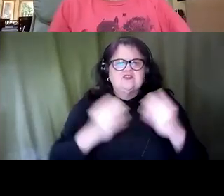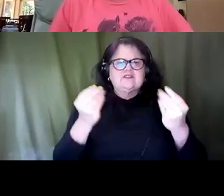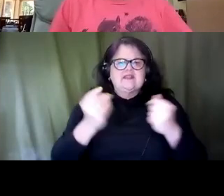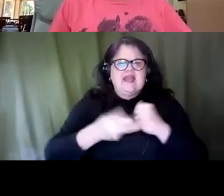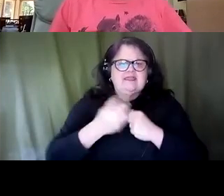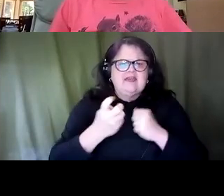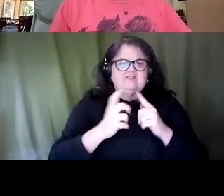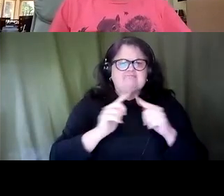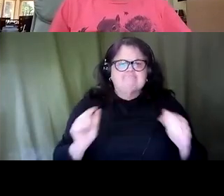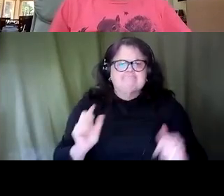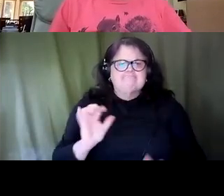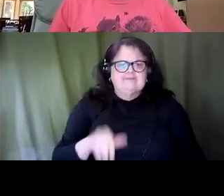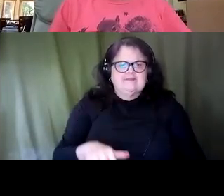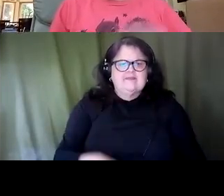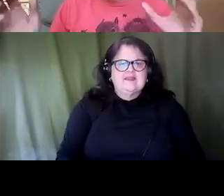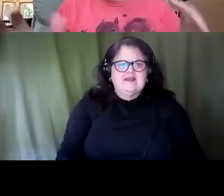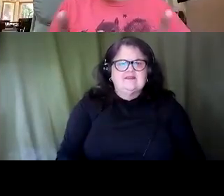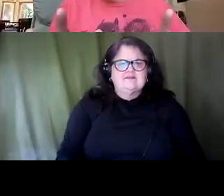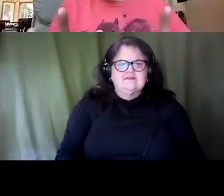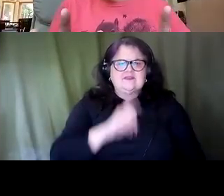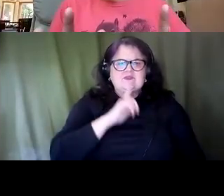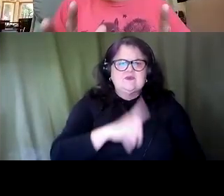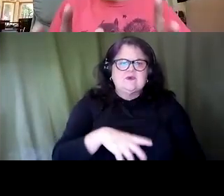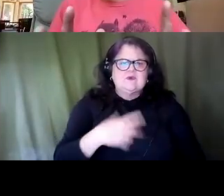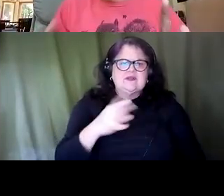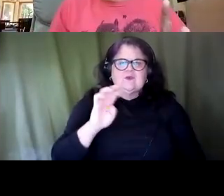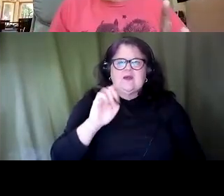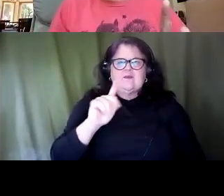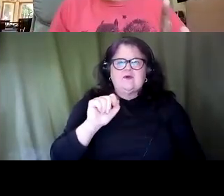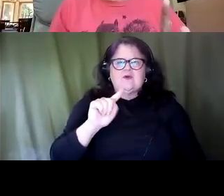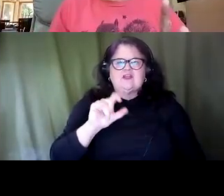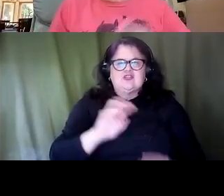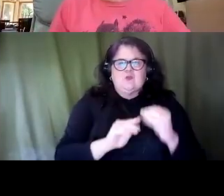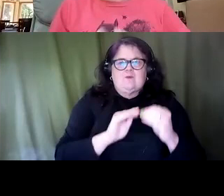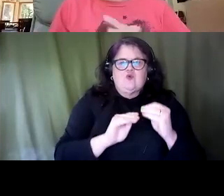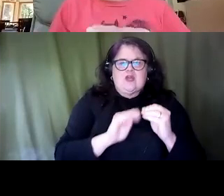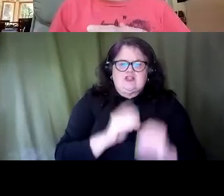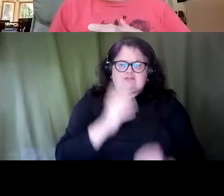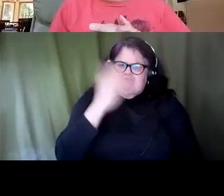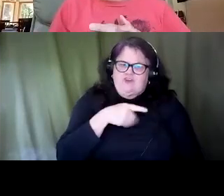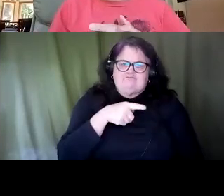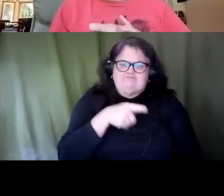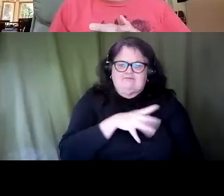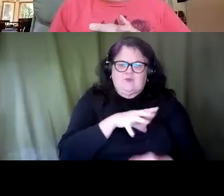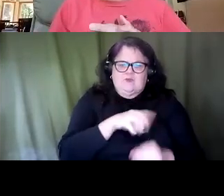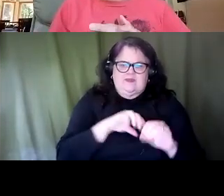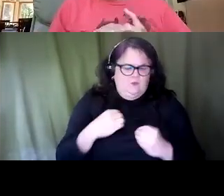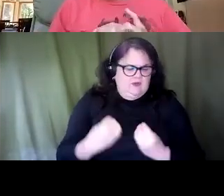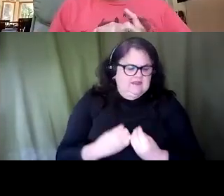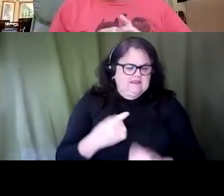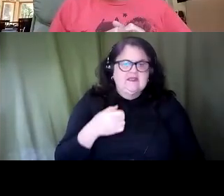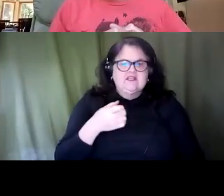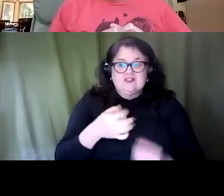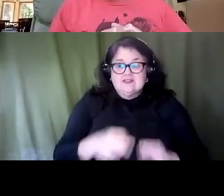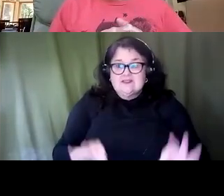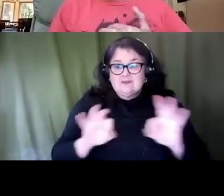on? So really putting reparations, repair front and center in the organization is